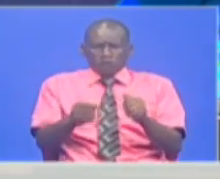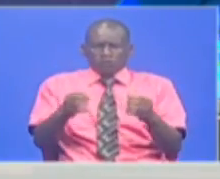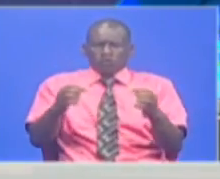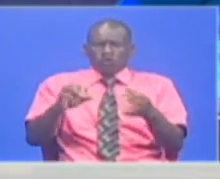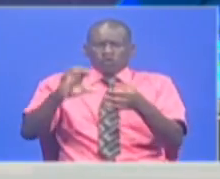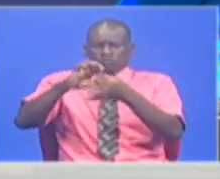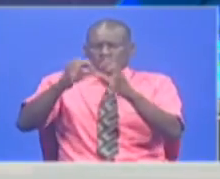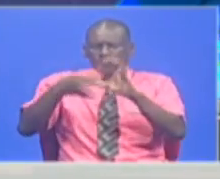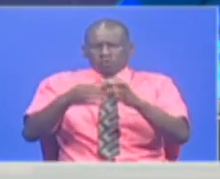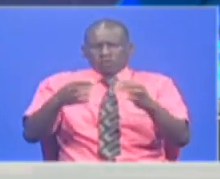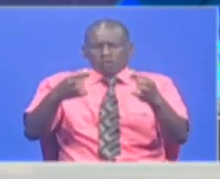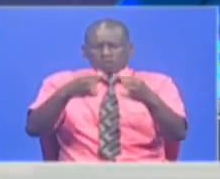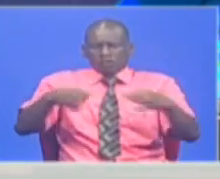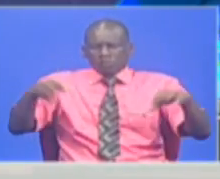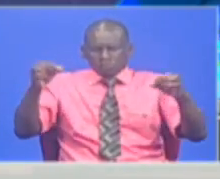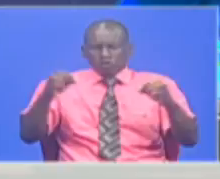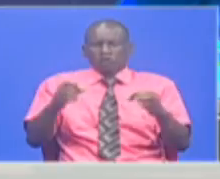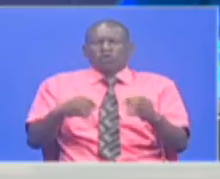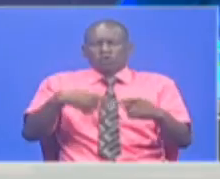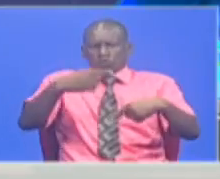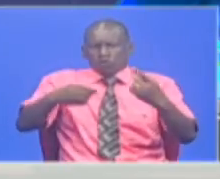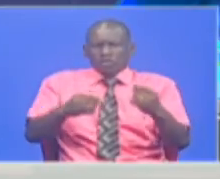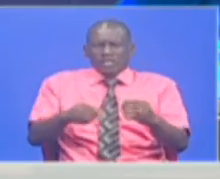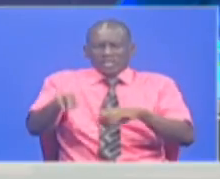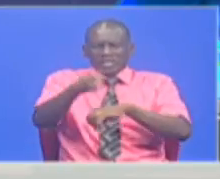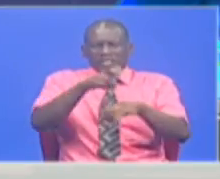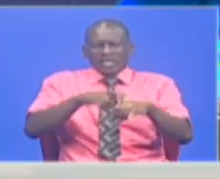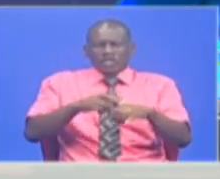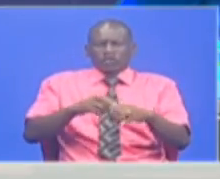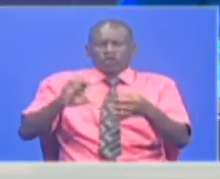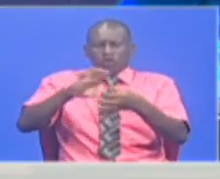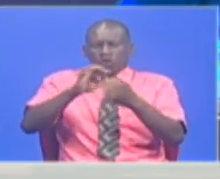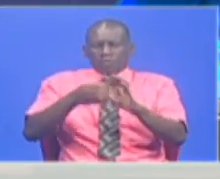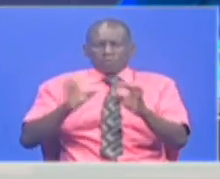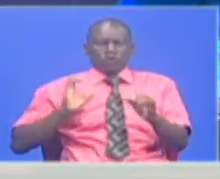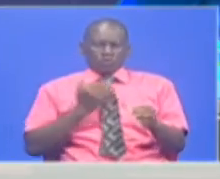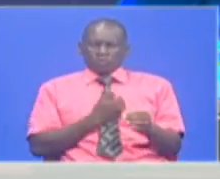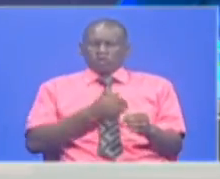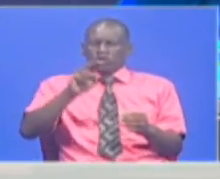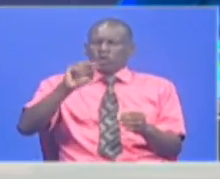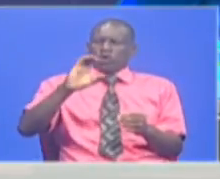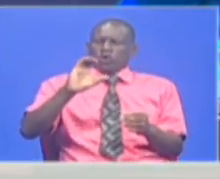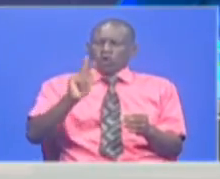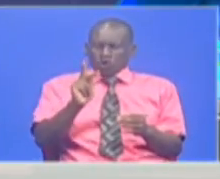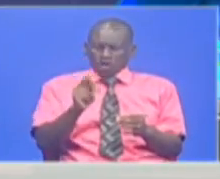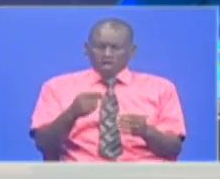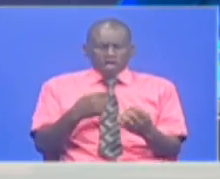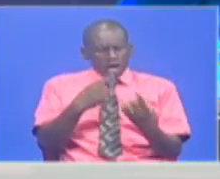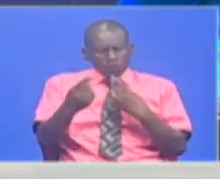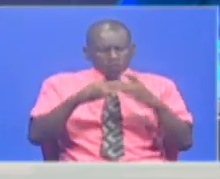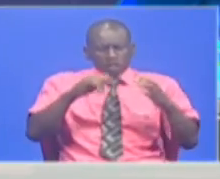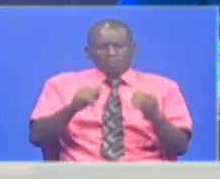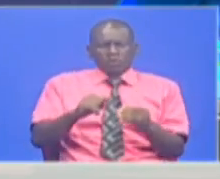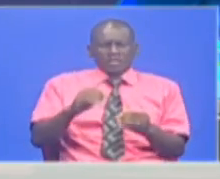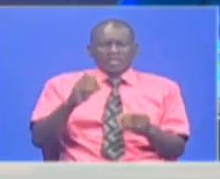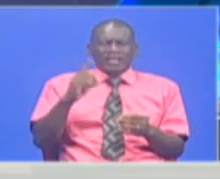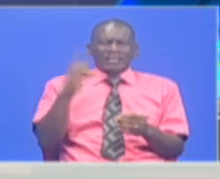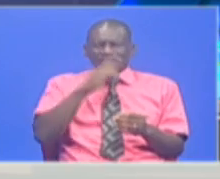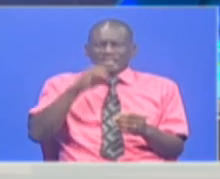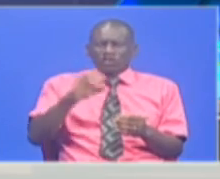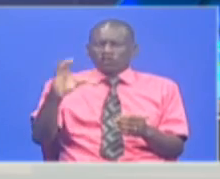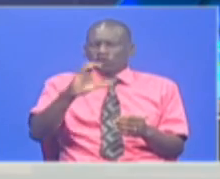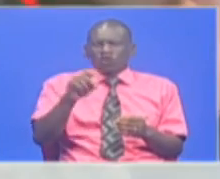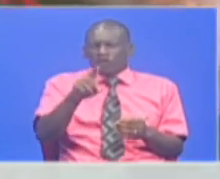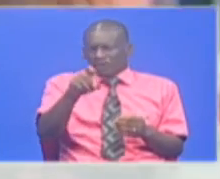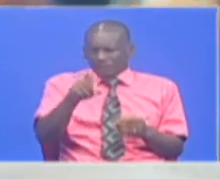continued. Meanwhile, the National Olympic Committee of Kenya, NOC, has weighed in on the threat of the coronavirus in this year's Olympic Games.